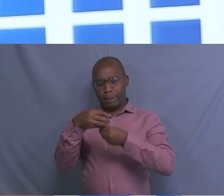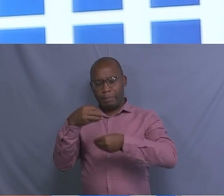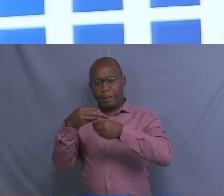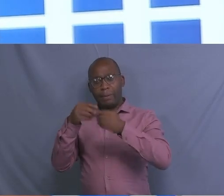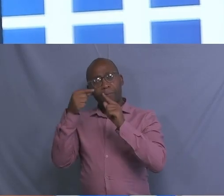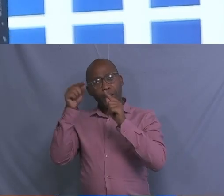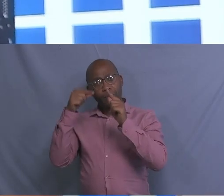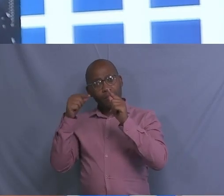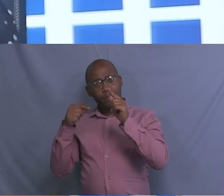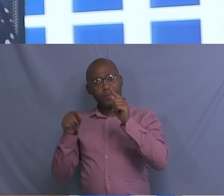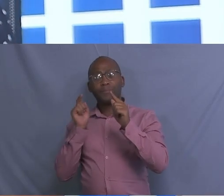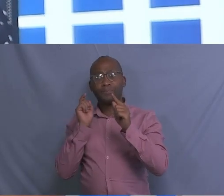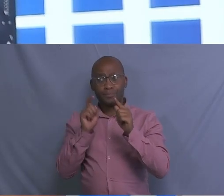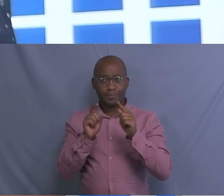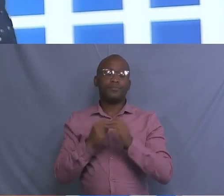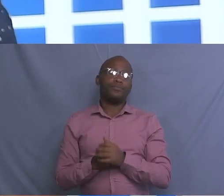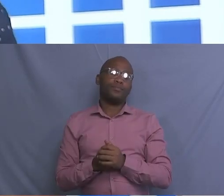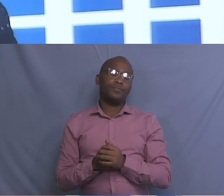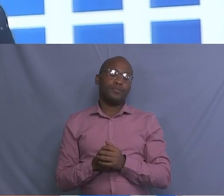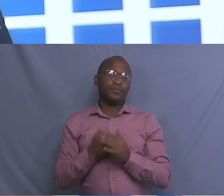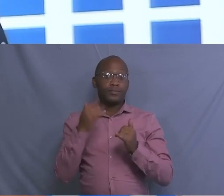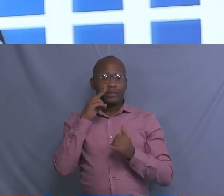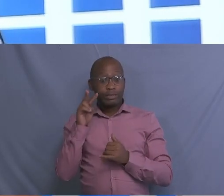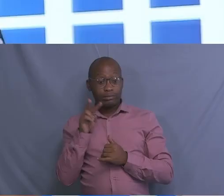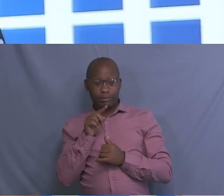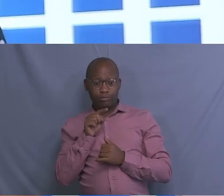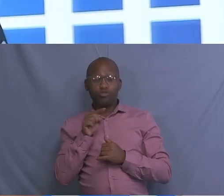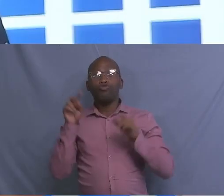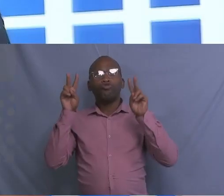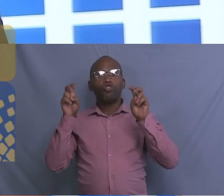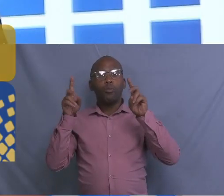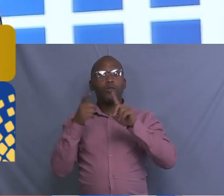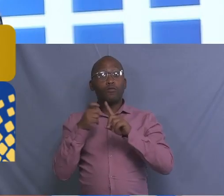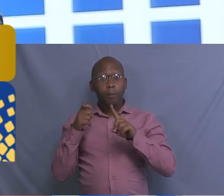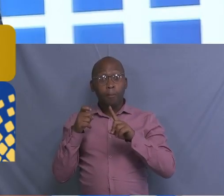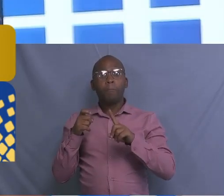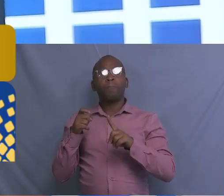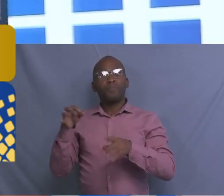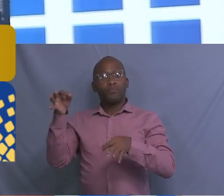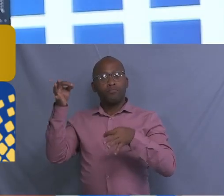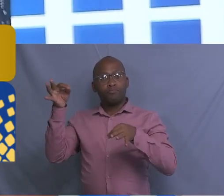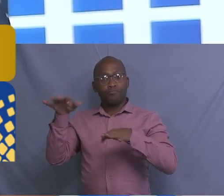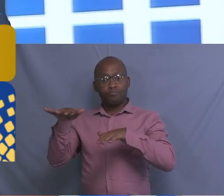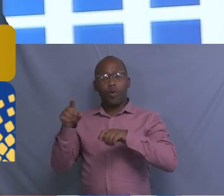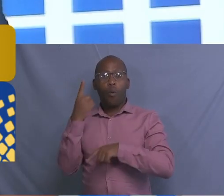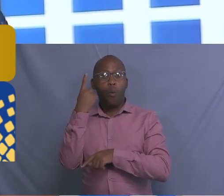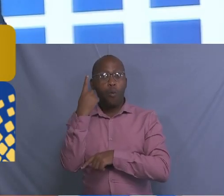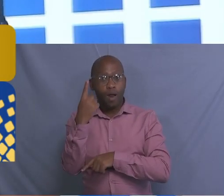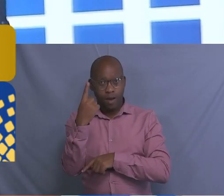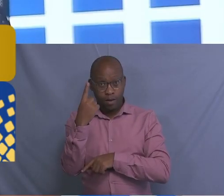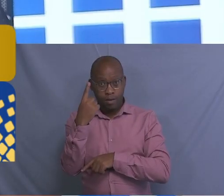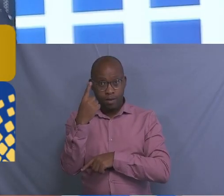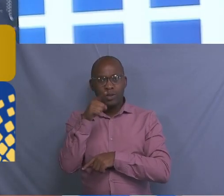is the topic overview. You can see that this is a paper 1 topic in the NSC exams. If you check all the previous year's